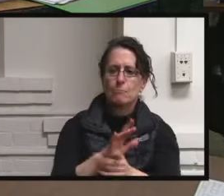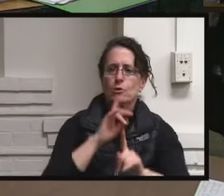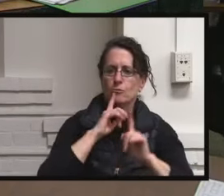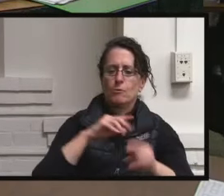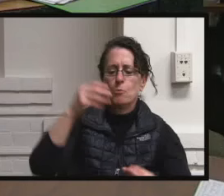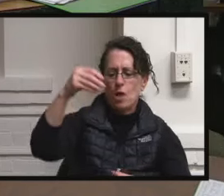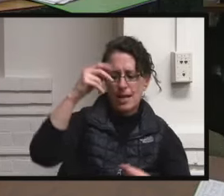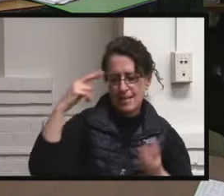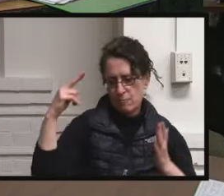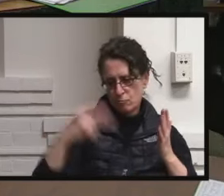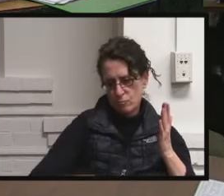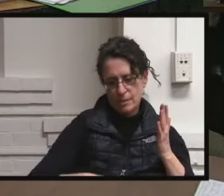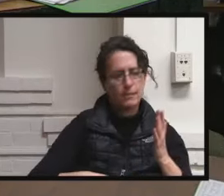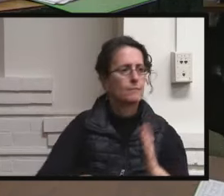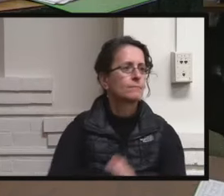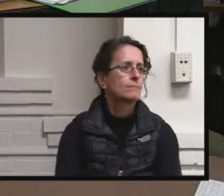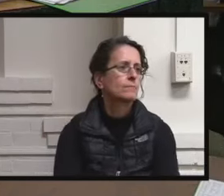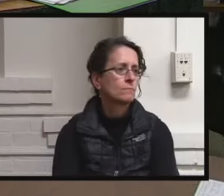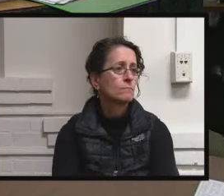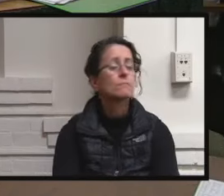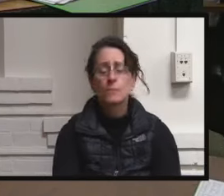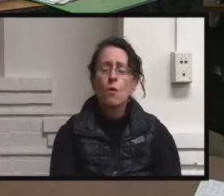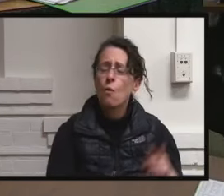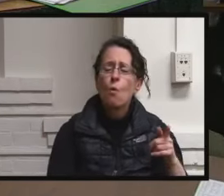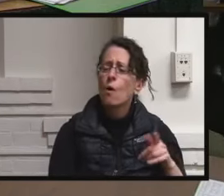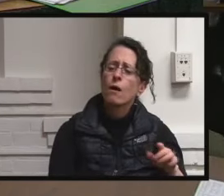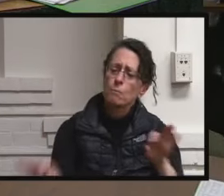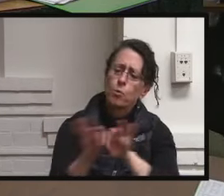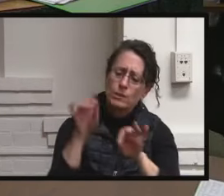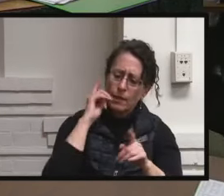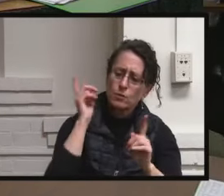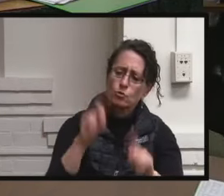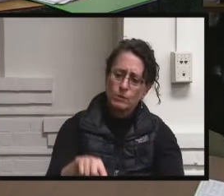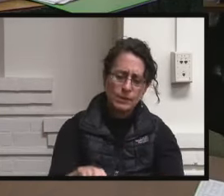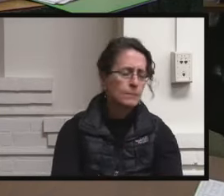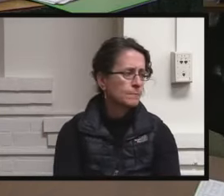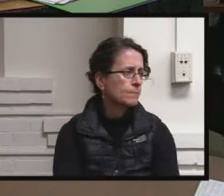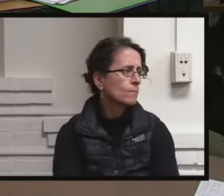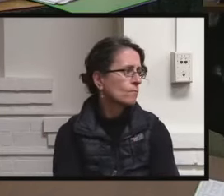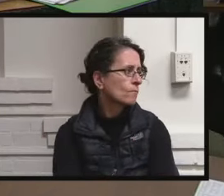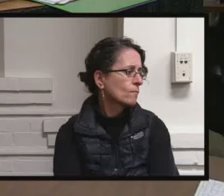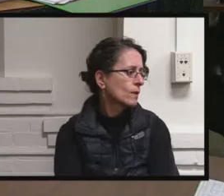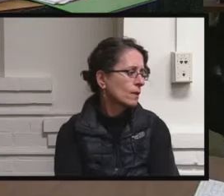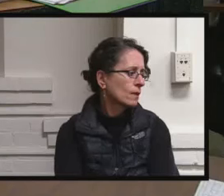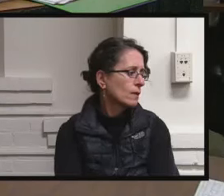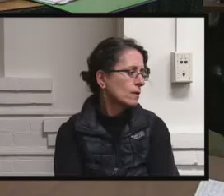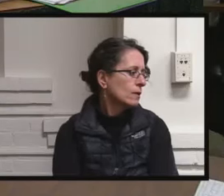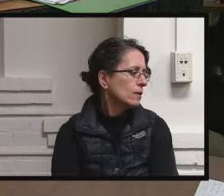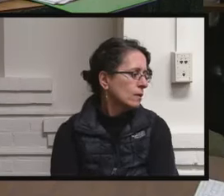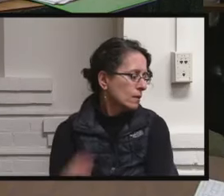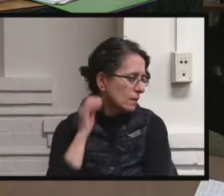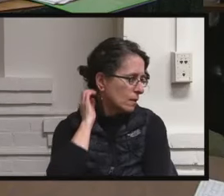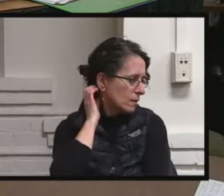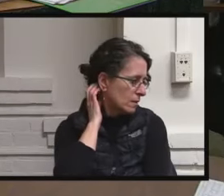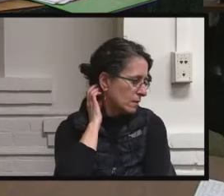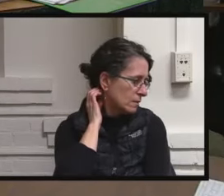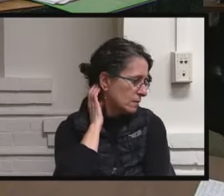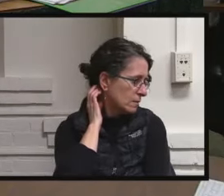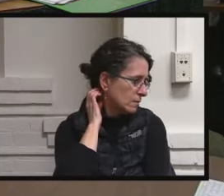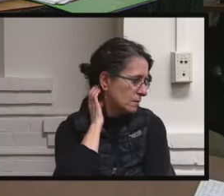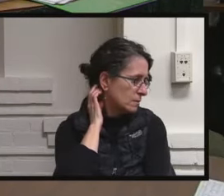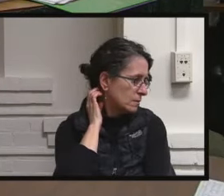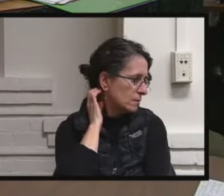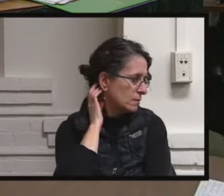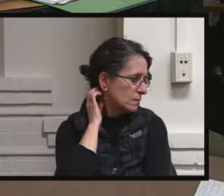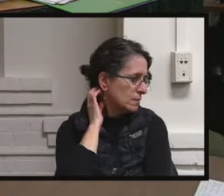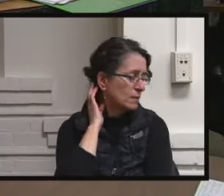Because... Yep. You know. Yeah, and I agree with you. I think just quickly, and this may be what you're going to say, but the cheapest thing would be if people